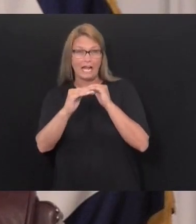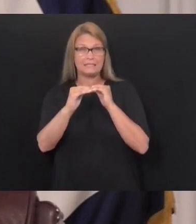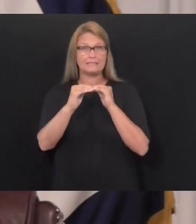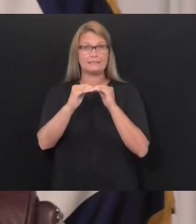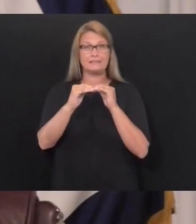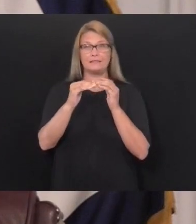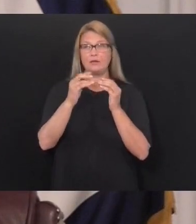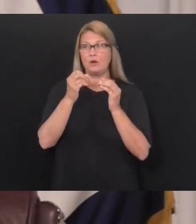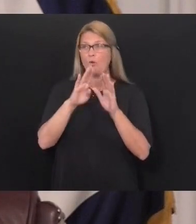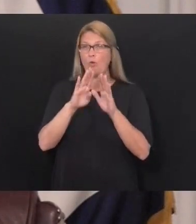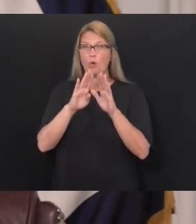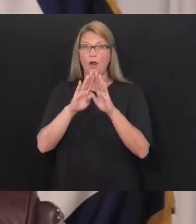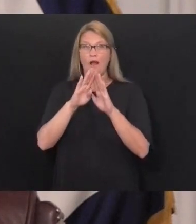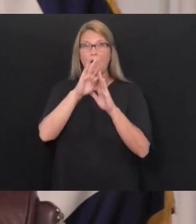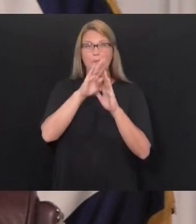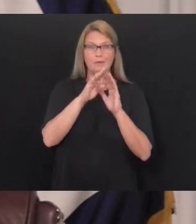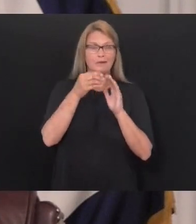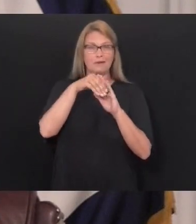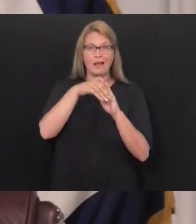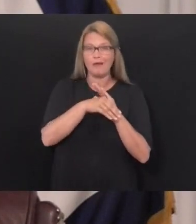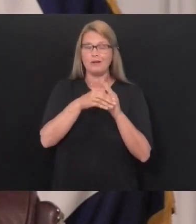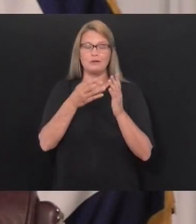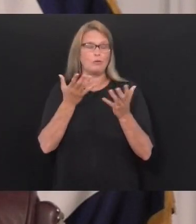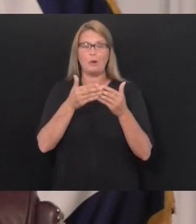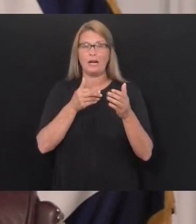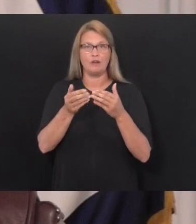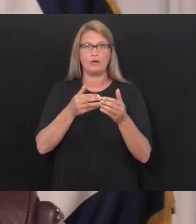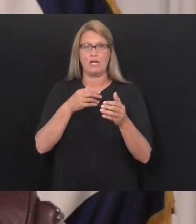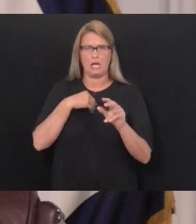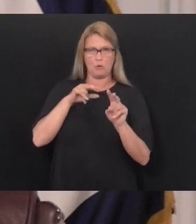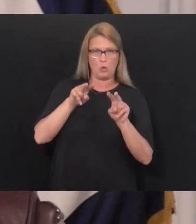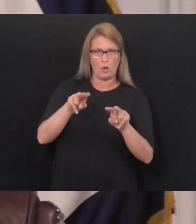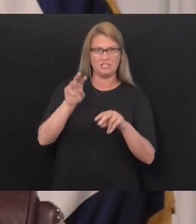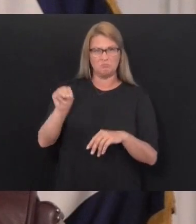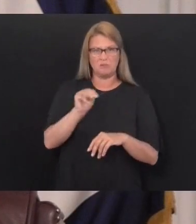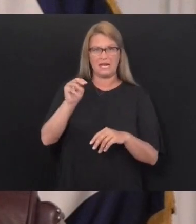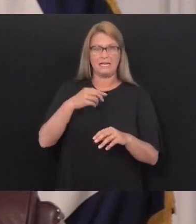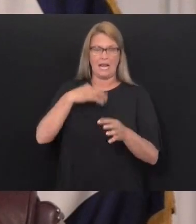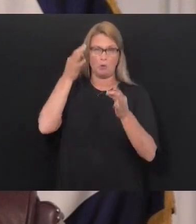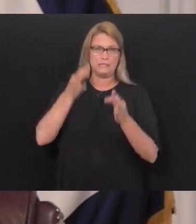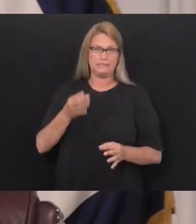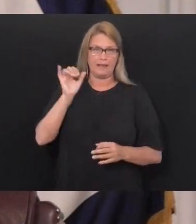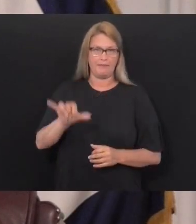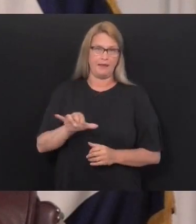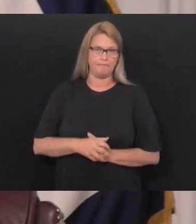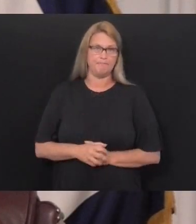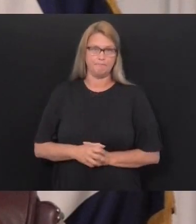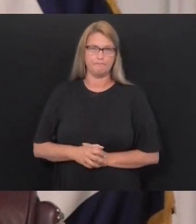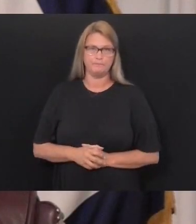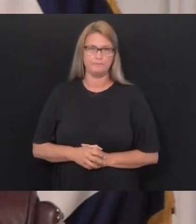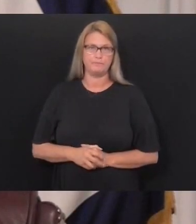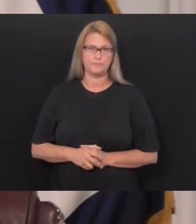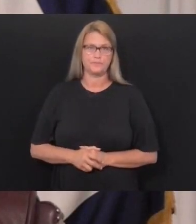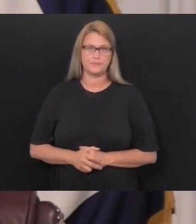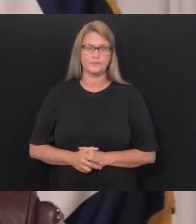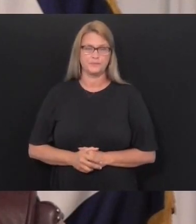Thank you. This is Kenny Bass with Channel 8 and Fox 11. Governor, since we're focusing on sports, at least a part of this briefing, my